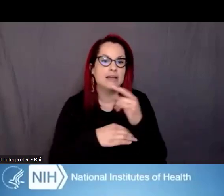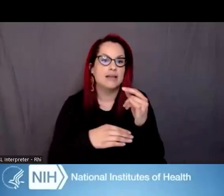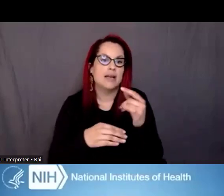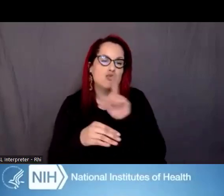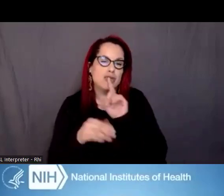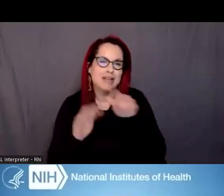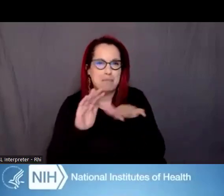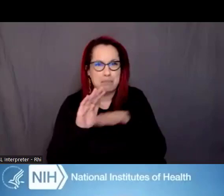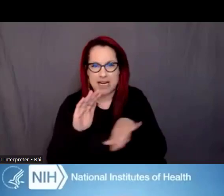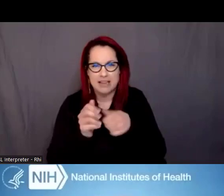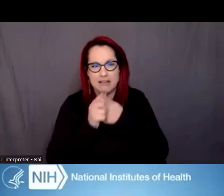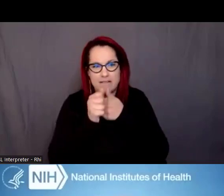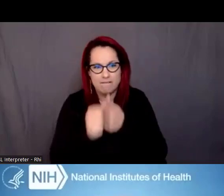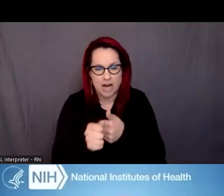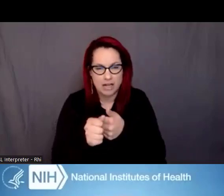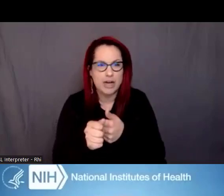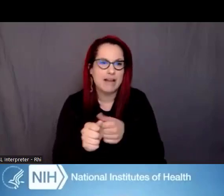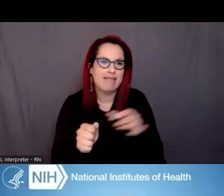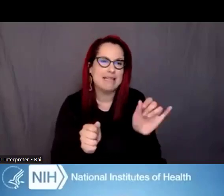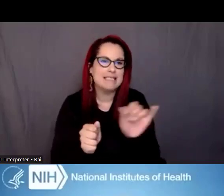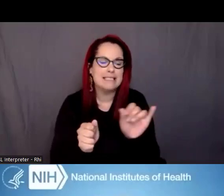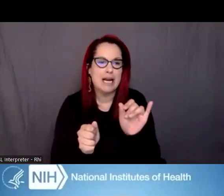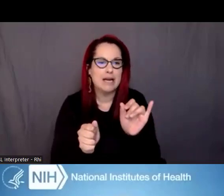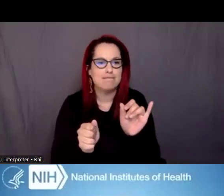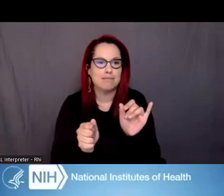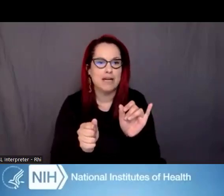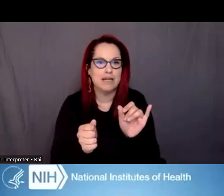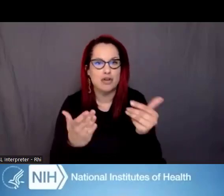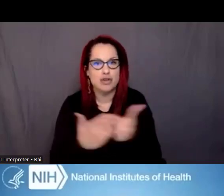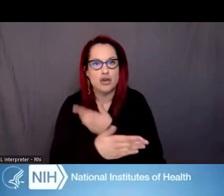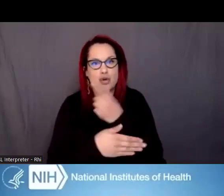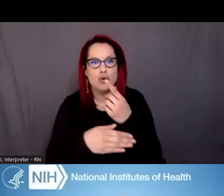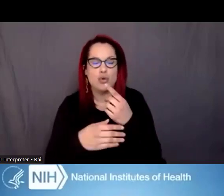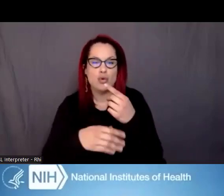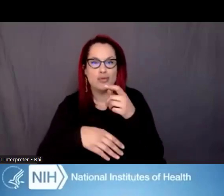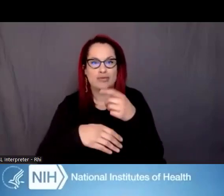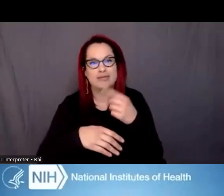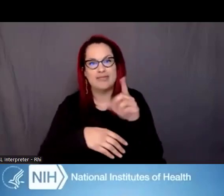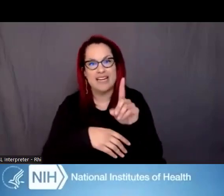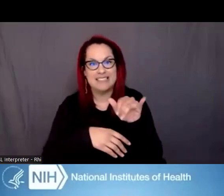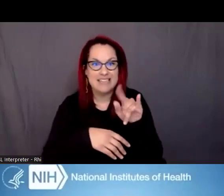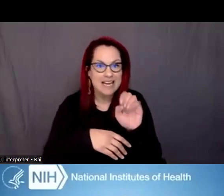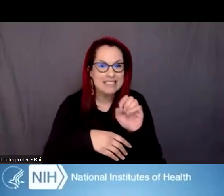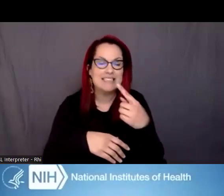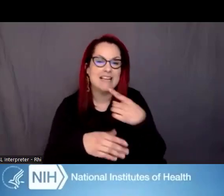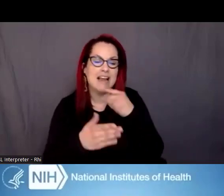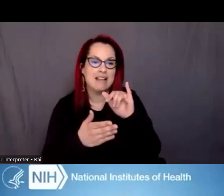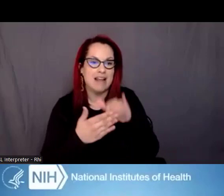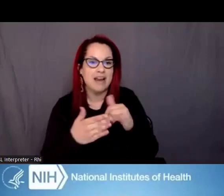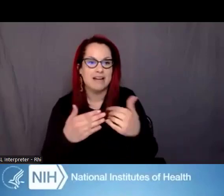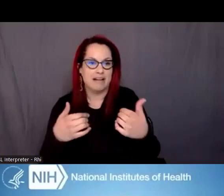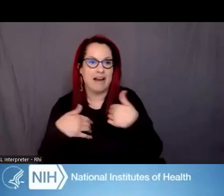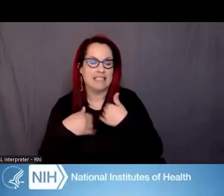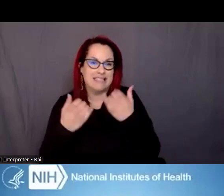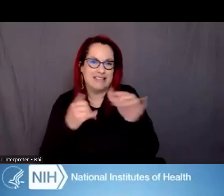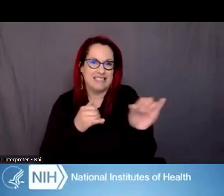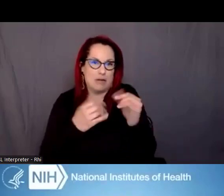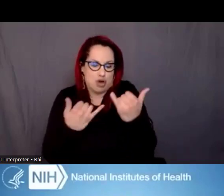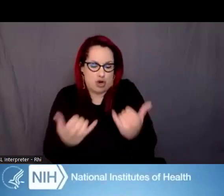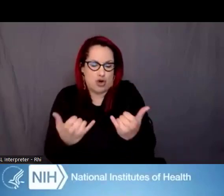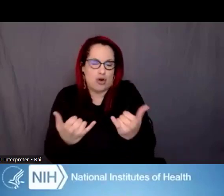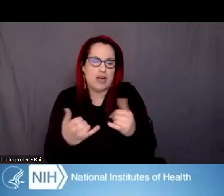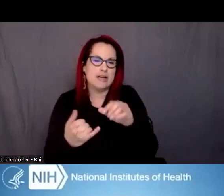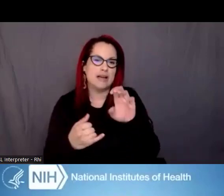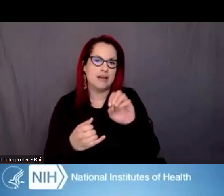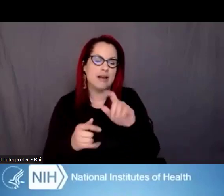basically following to the same new dates and same expiration, has the same current expiration date,